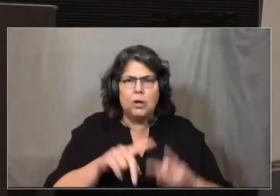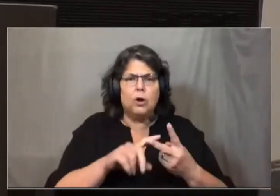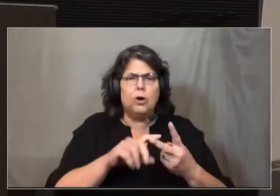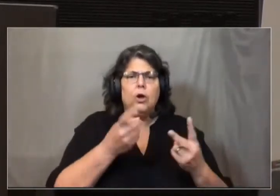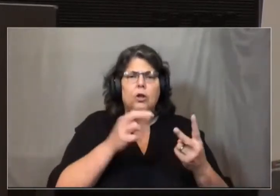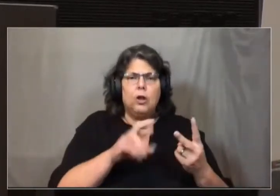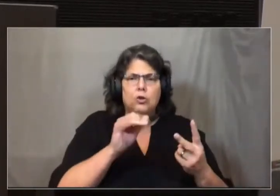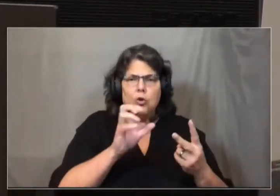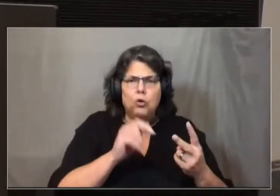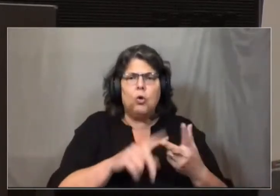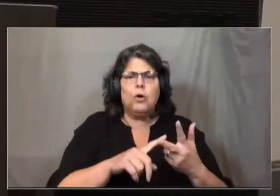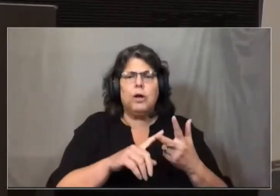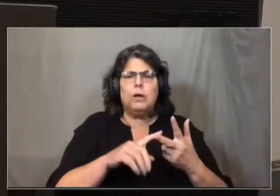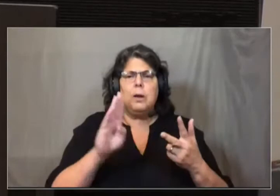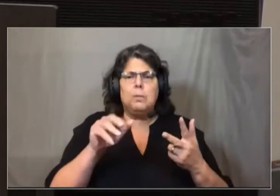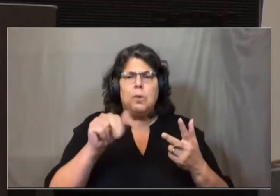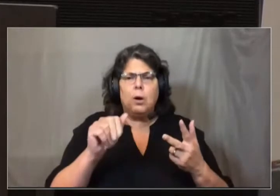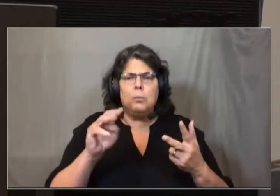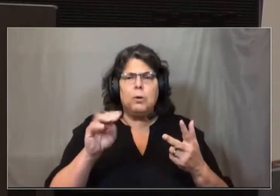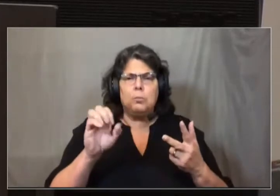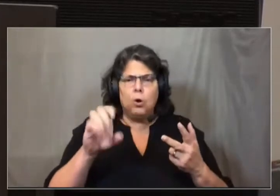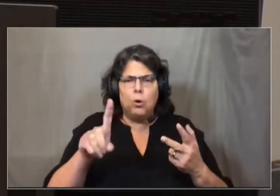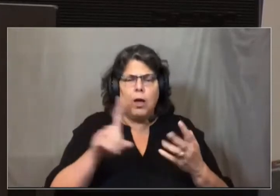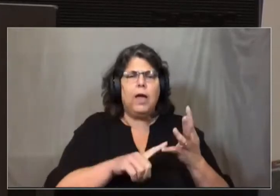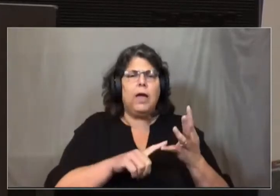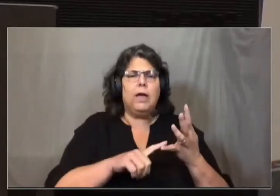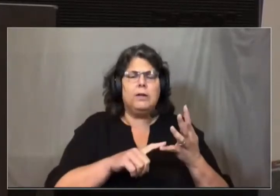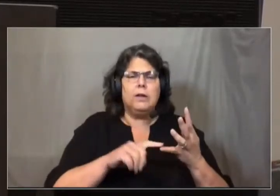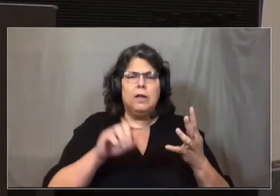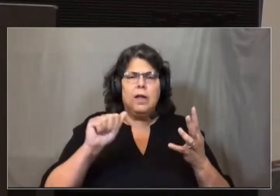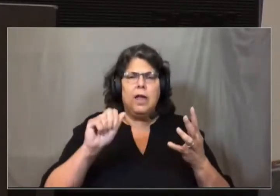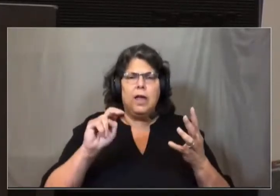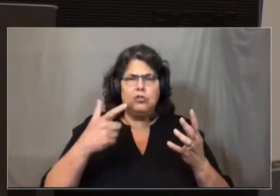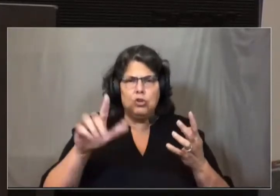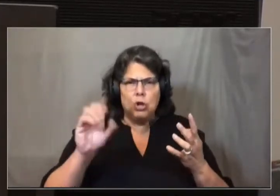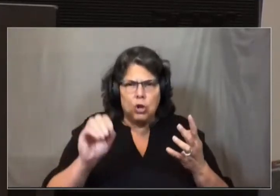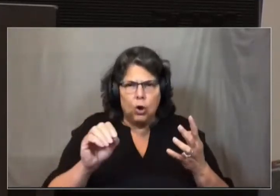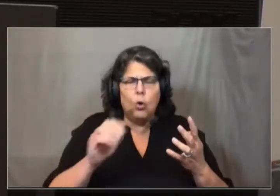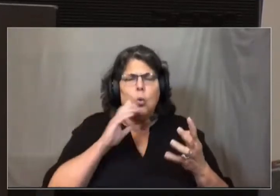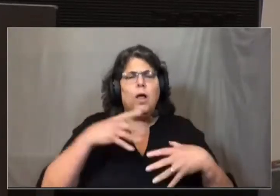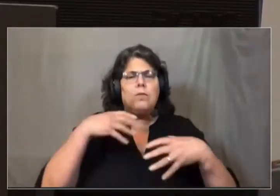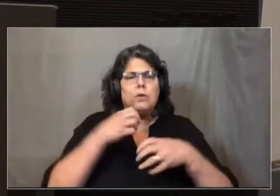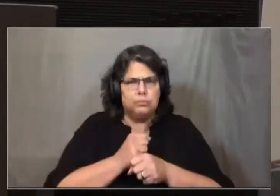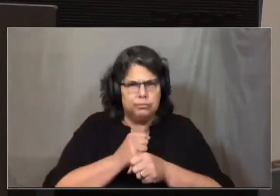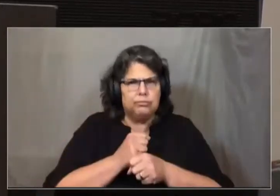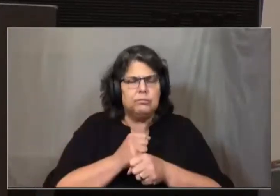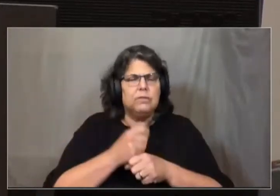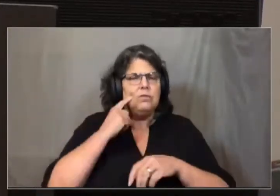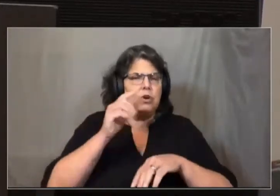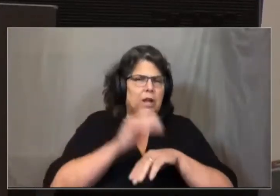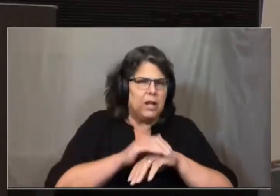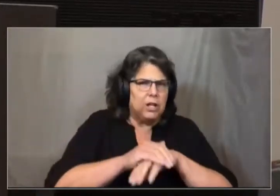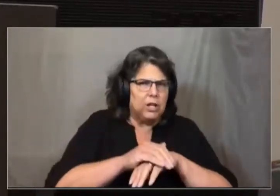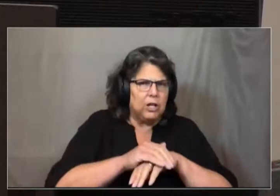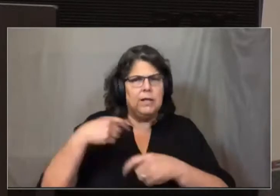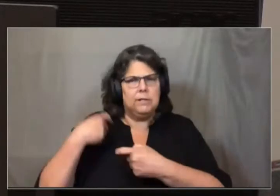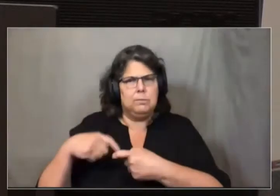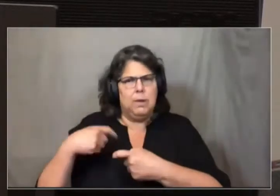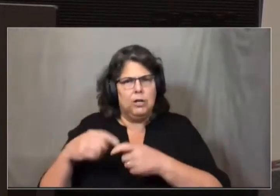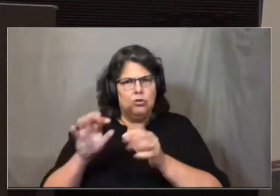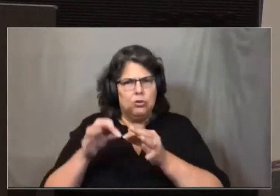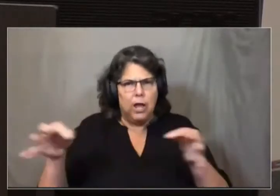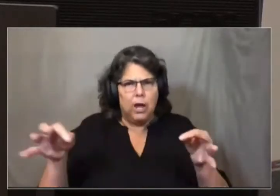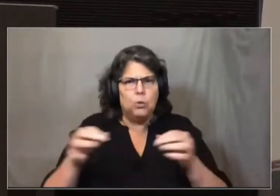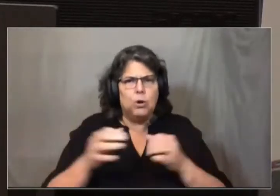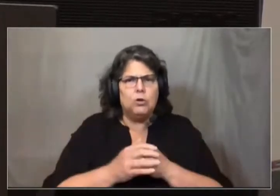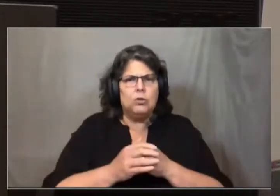CEO, Carmel Angelo. Later today, we will be posting a recap in English and Spanish, as well as a